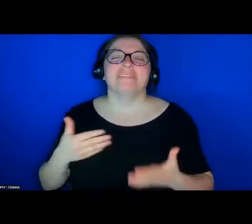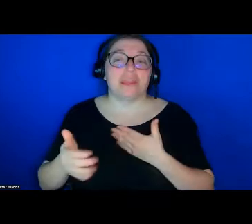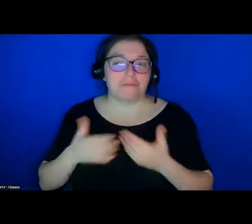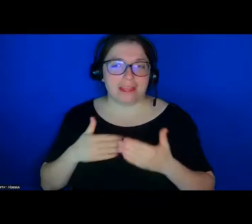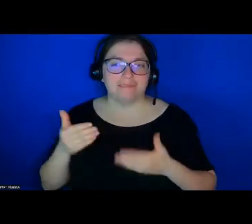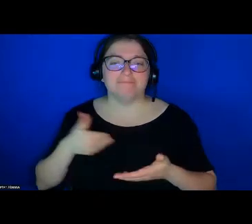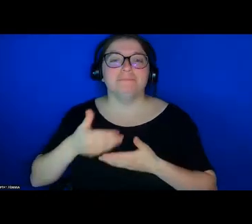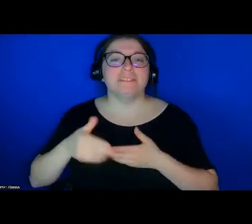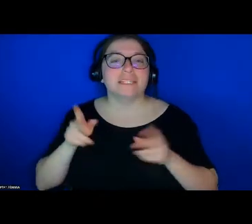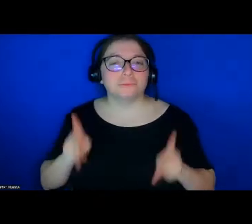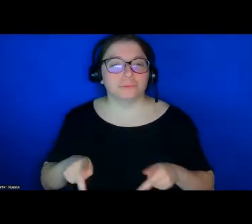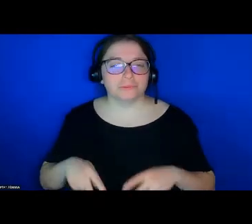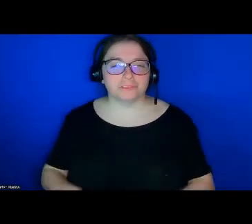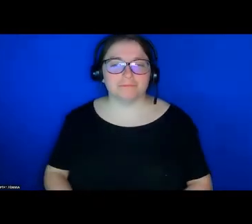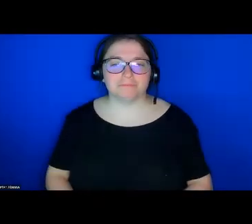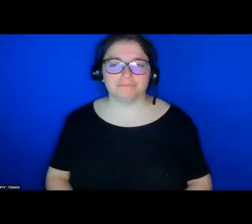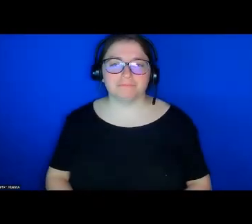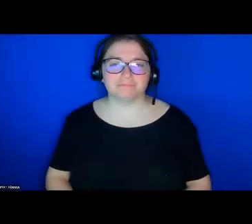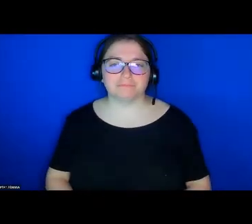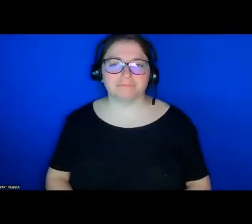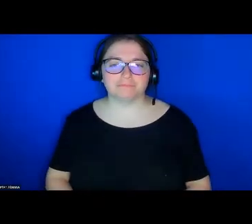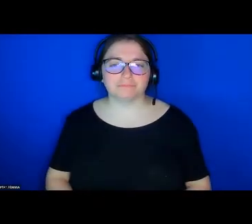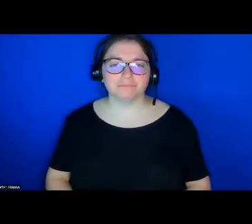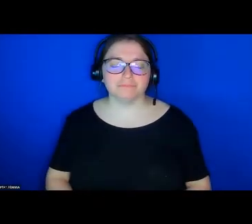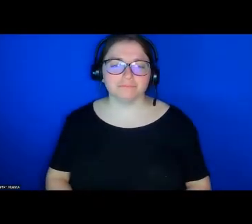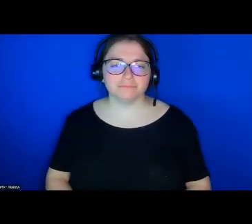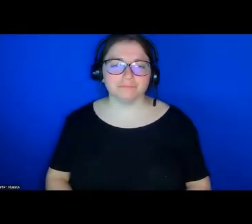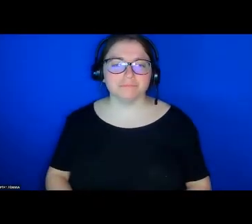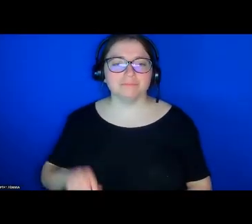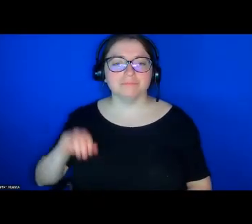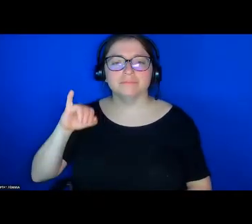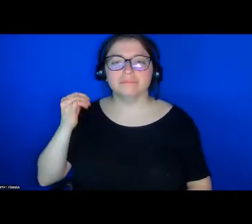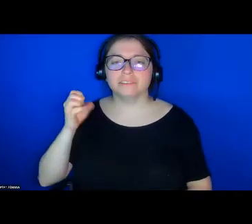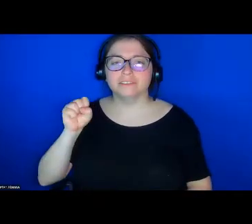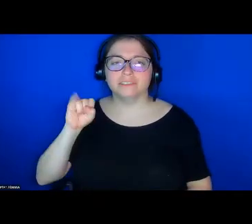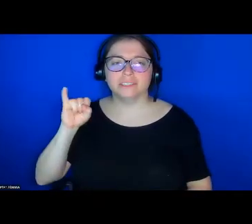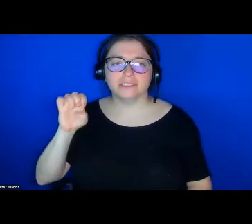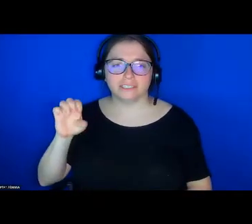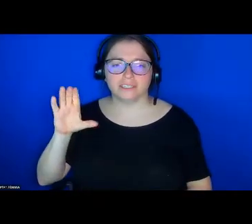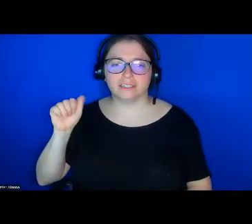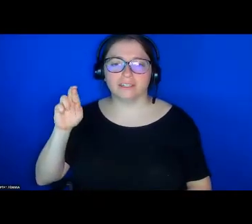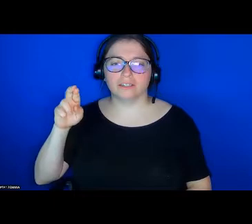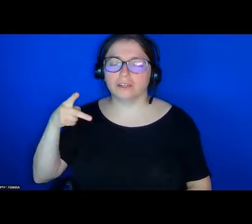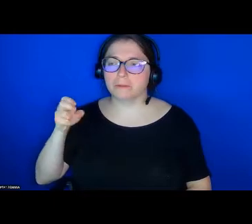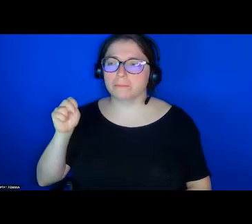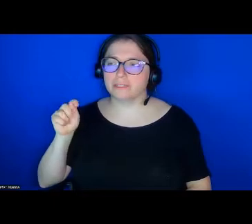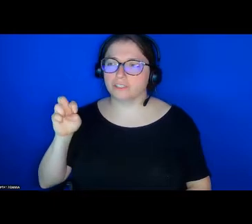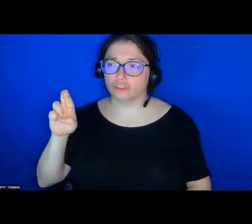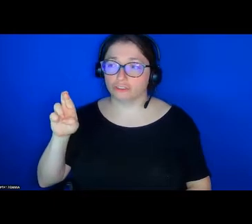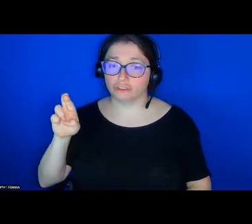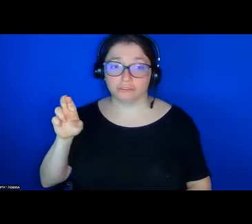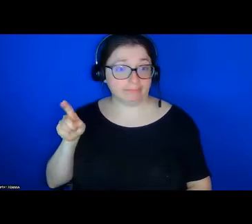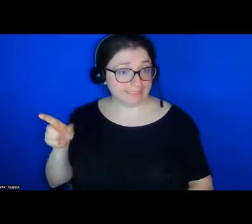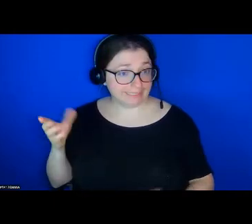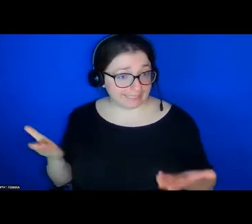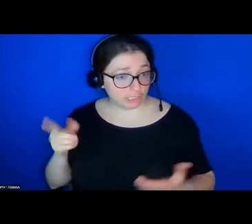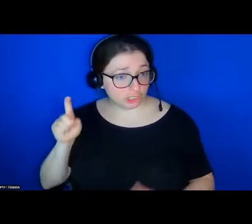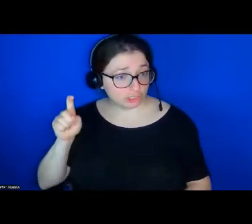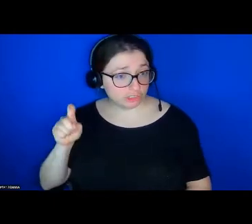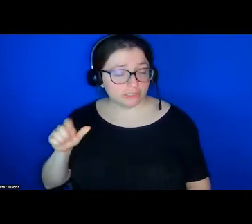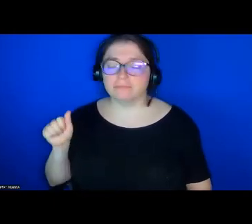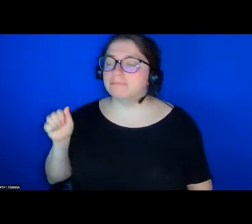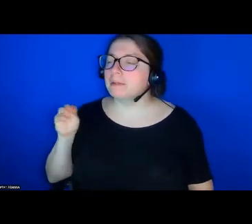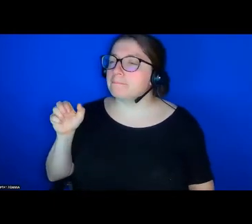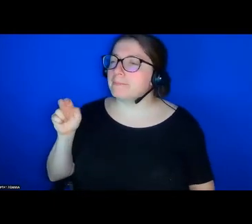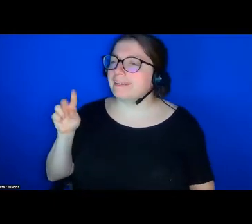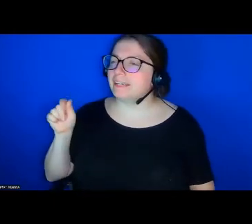um and the agenda is Jesse Carpenter do we have him um I do just